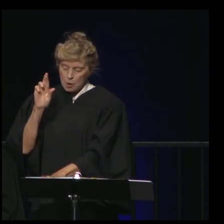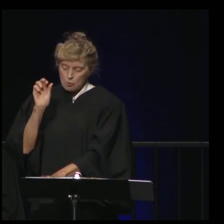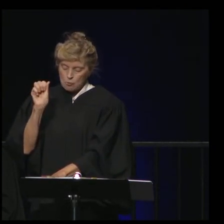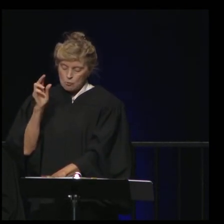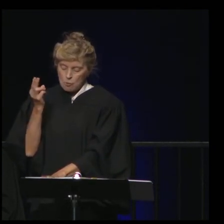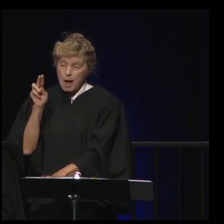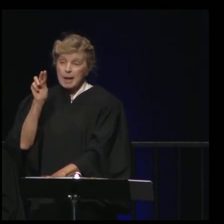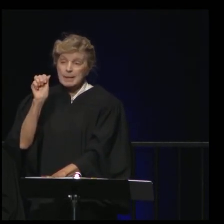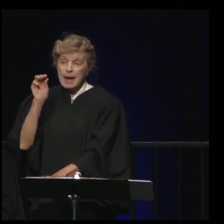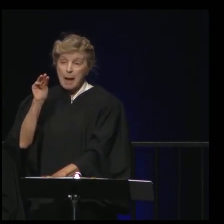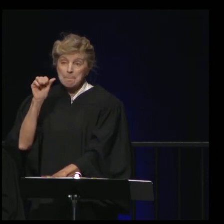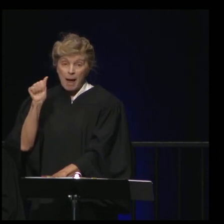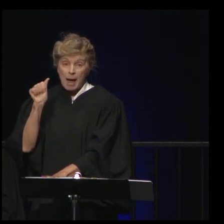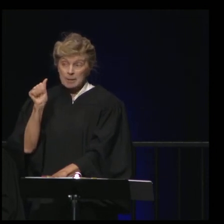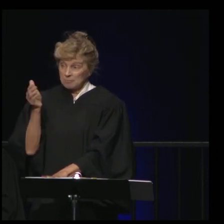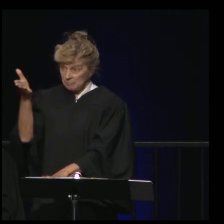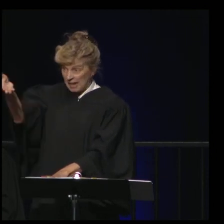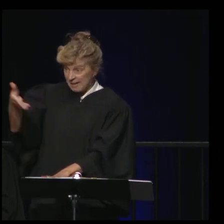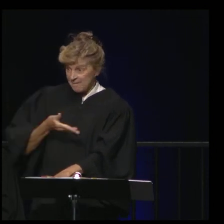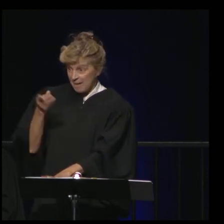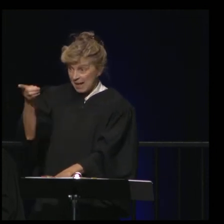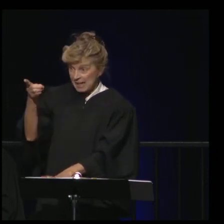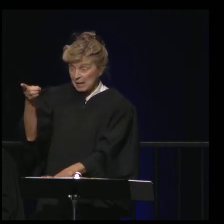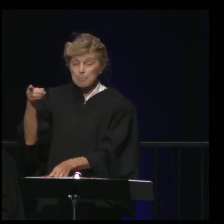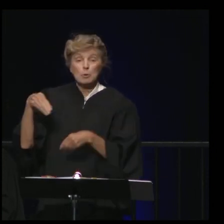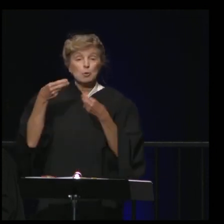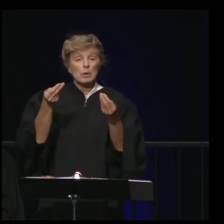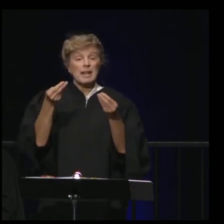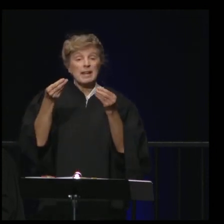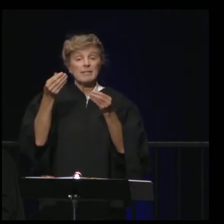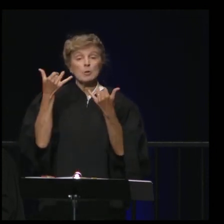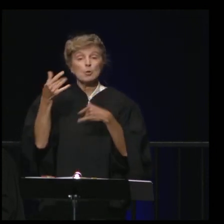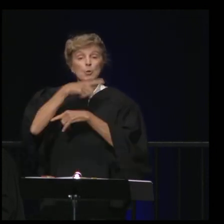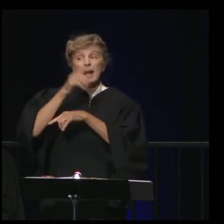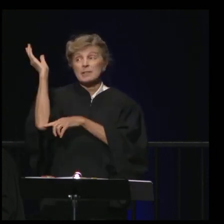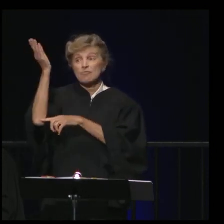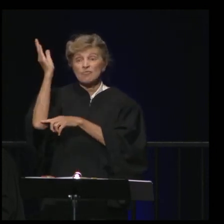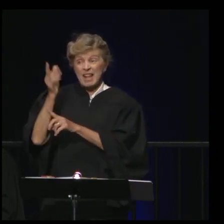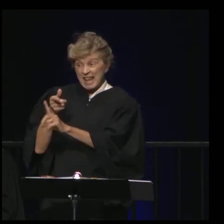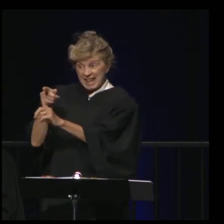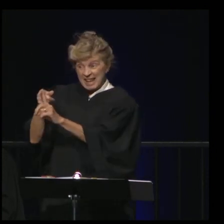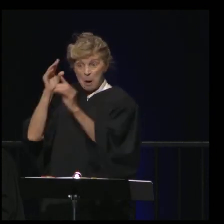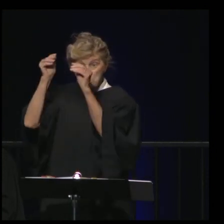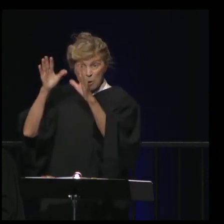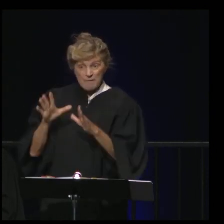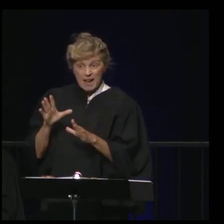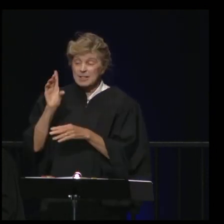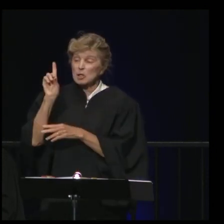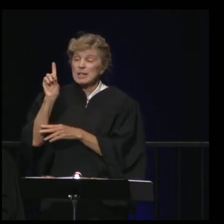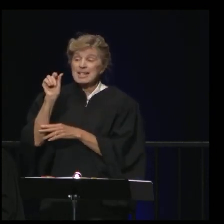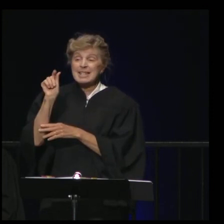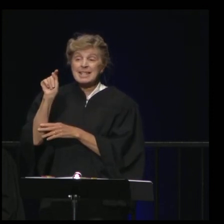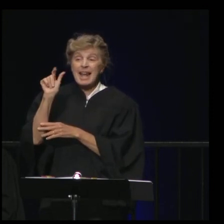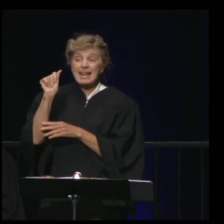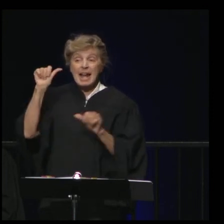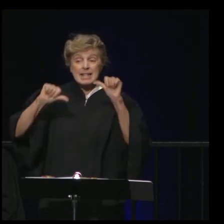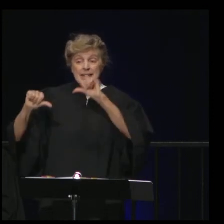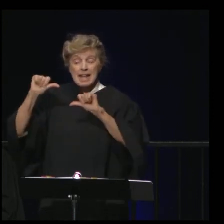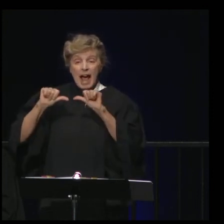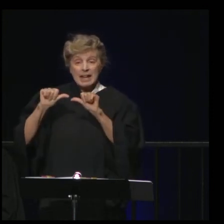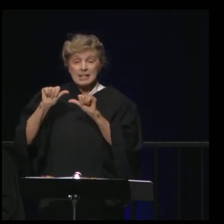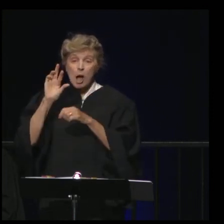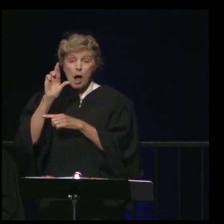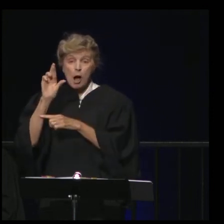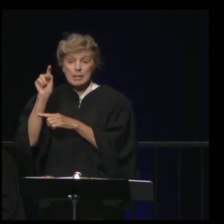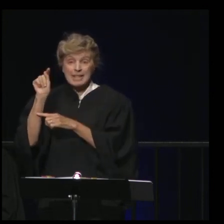give today's convocation address. Professor Rahnama has been a professor of data science in the RTA